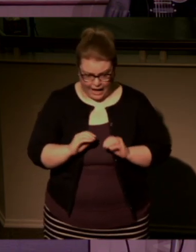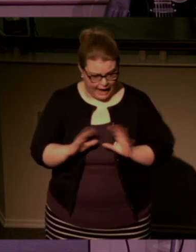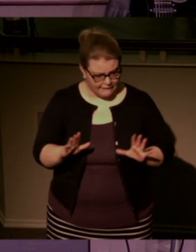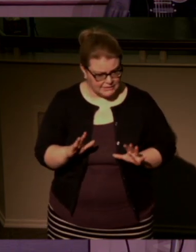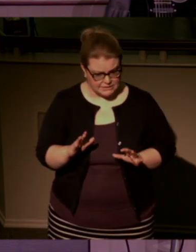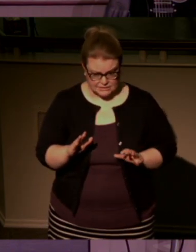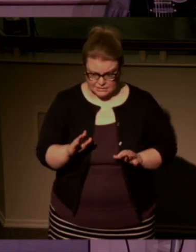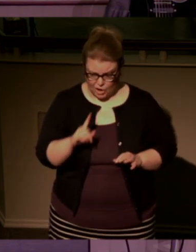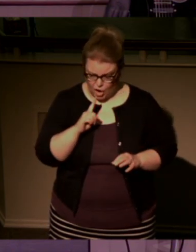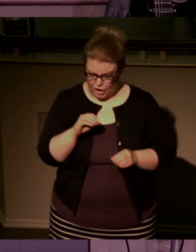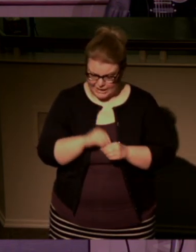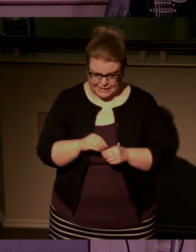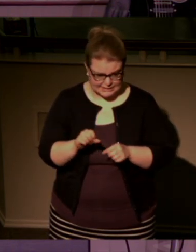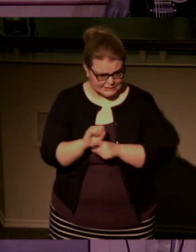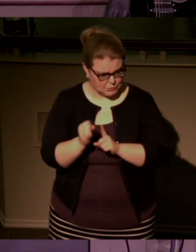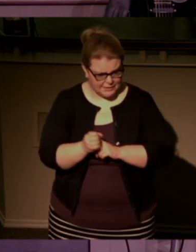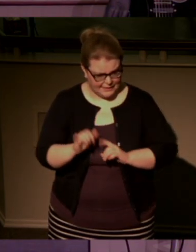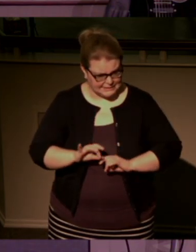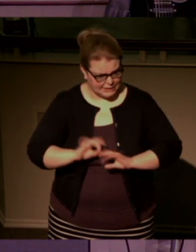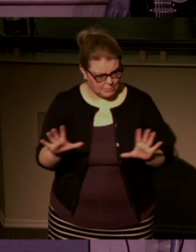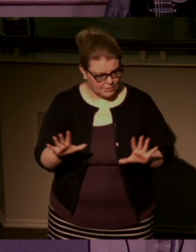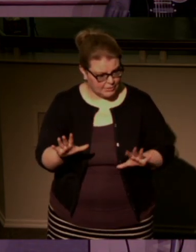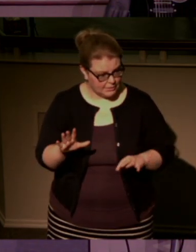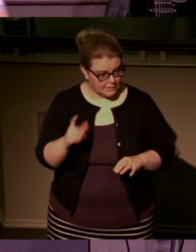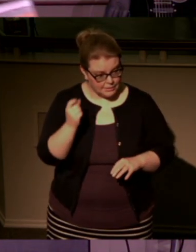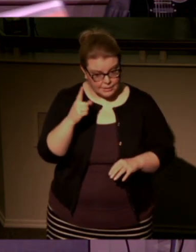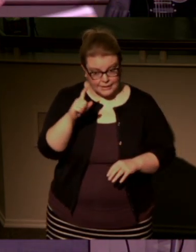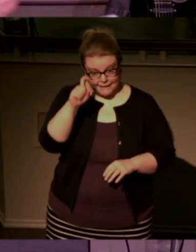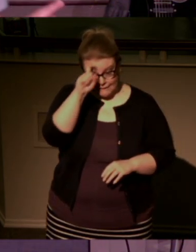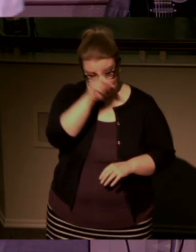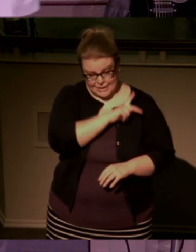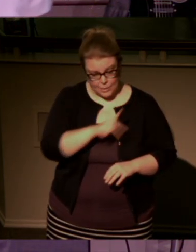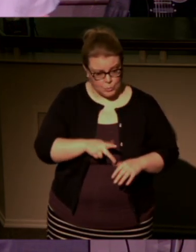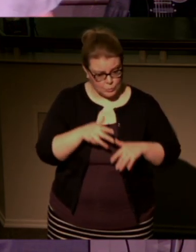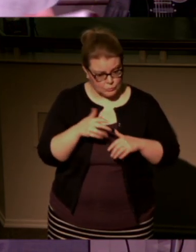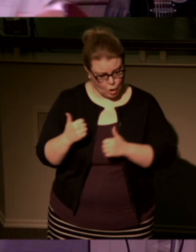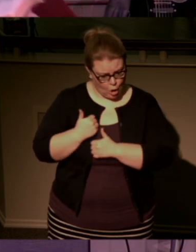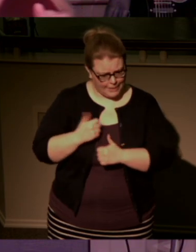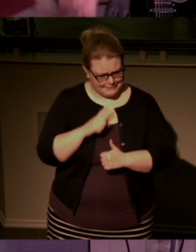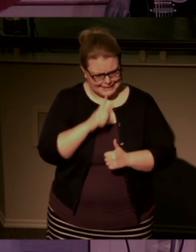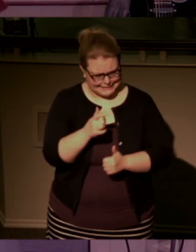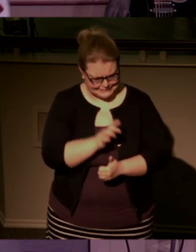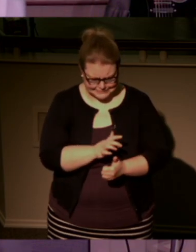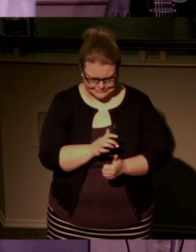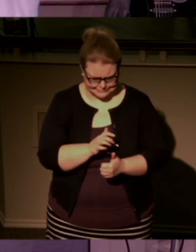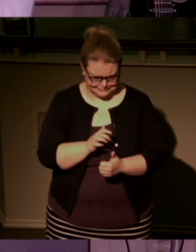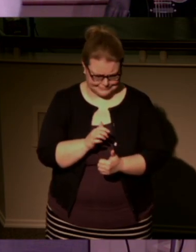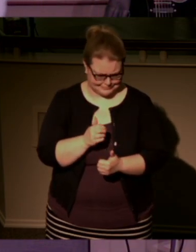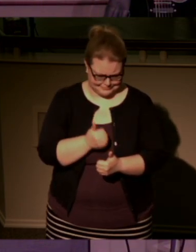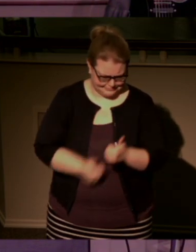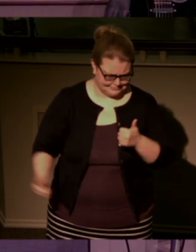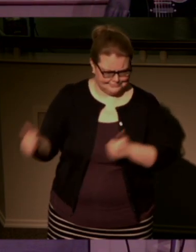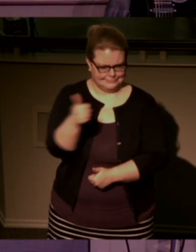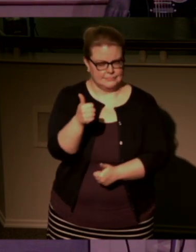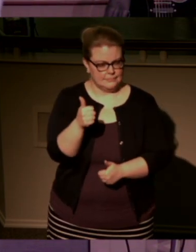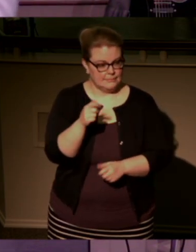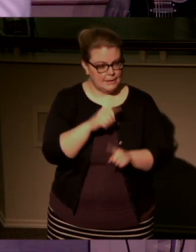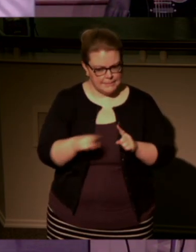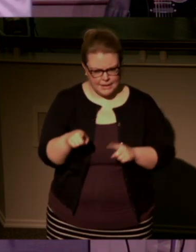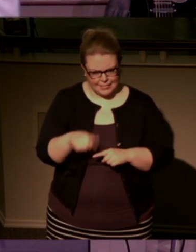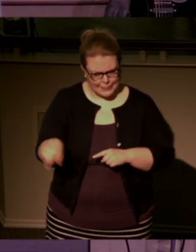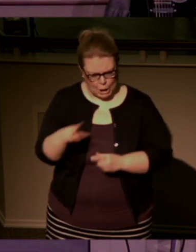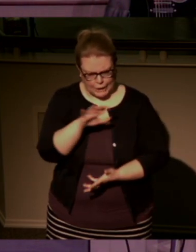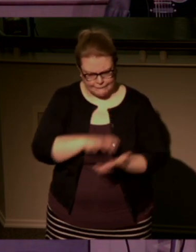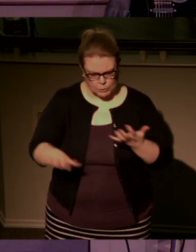situation. Pharaoh's army was superior. But you know what I think confuses them? And I think it confuses us? They